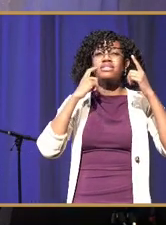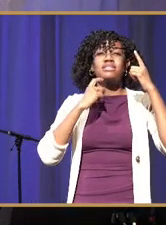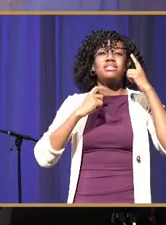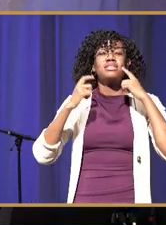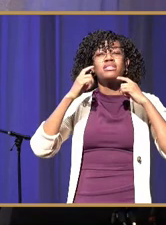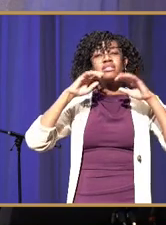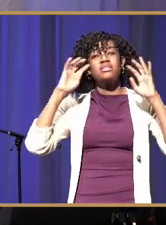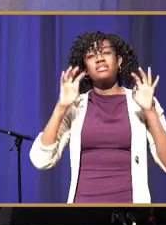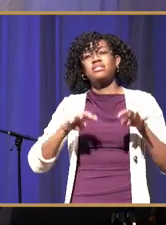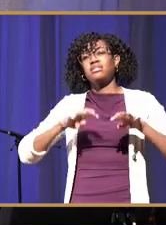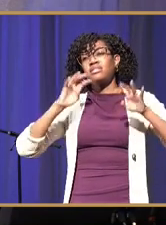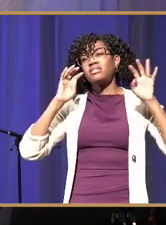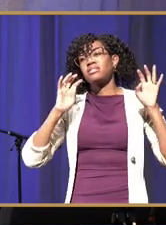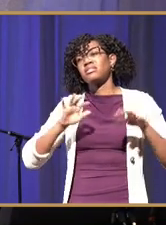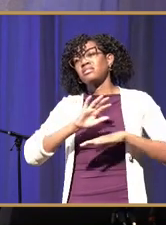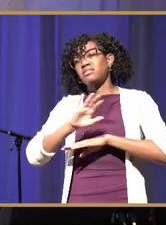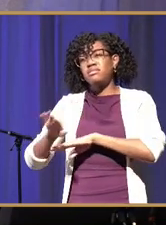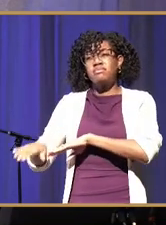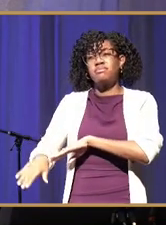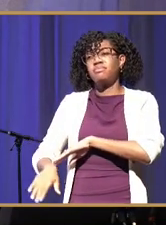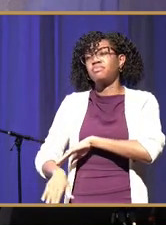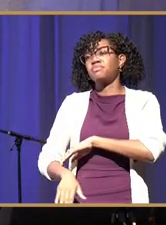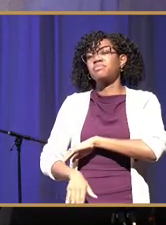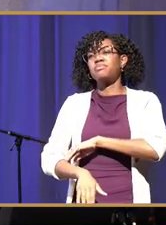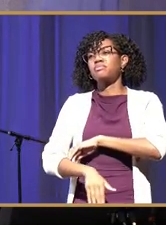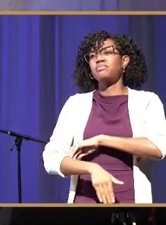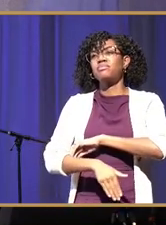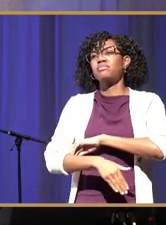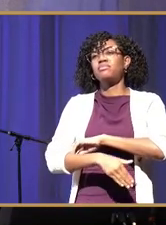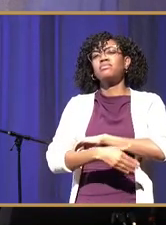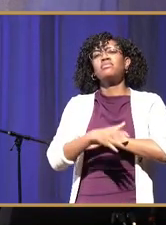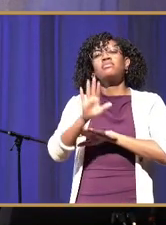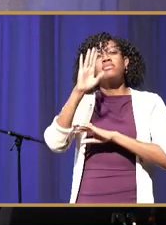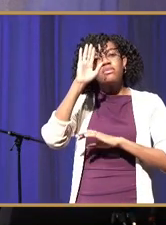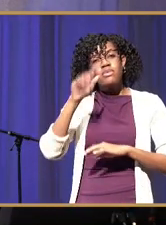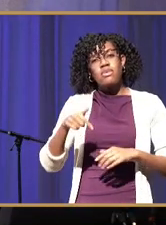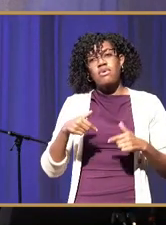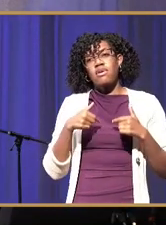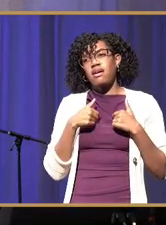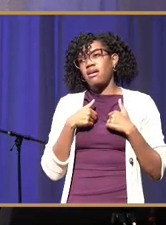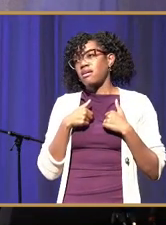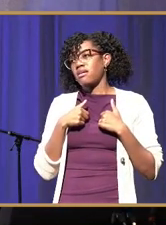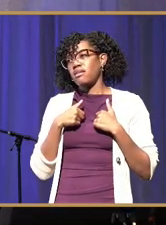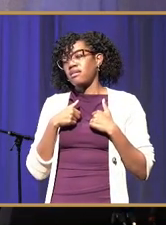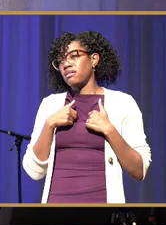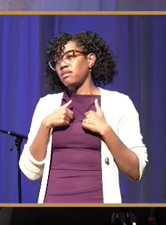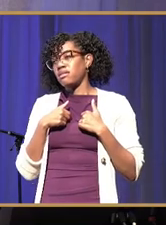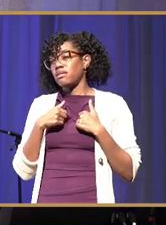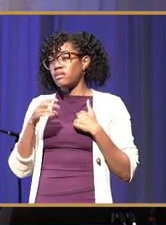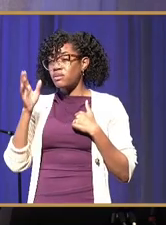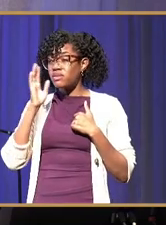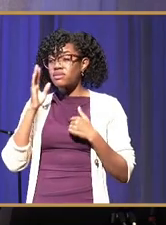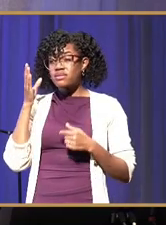away. Pray, my love, and I'll be